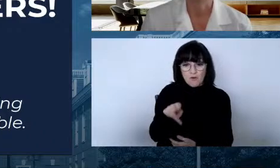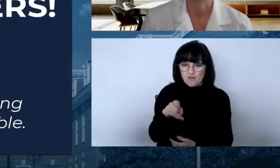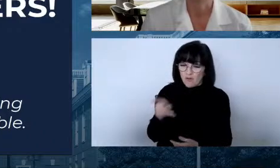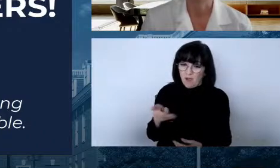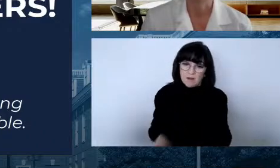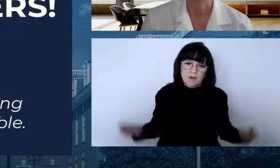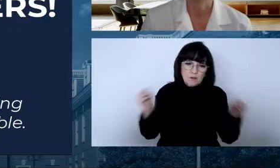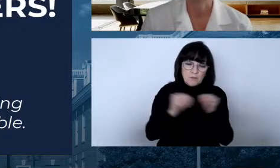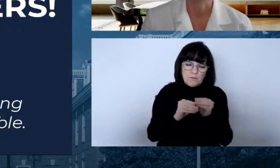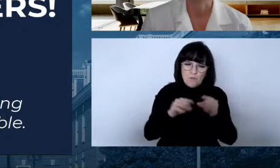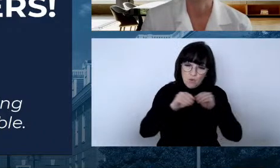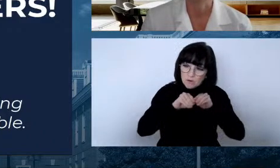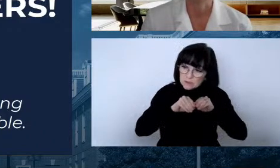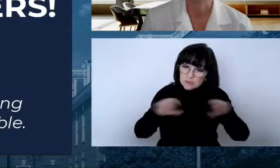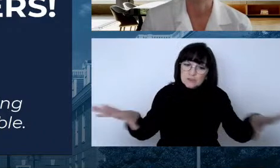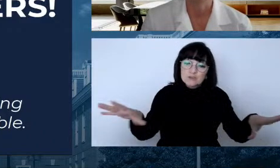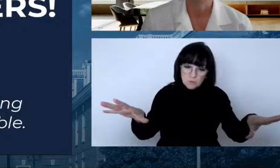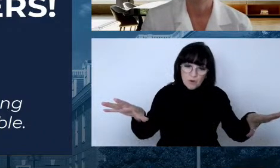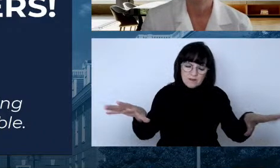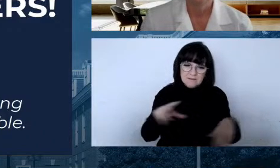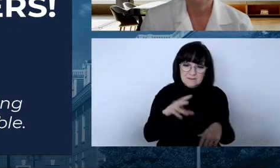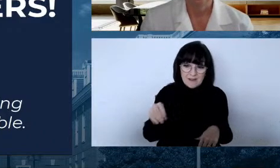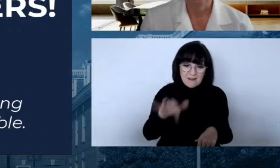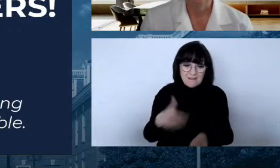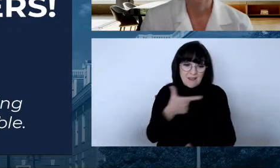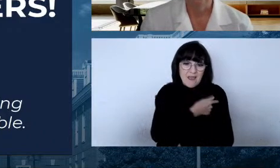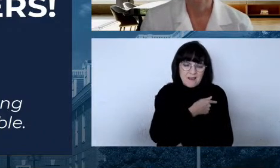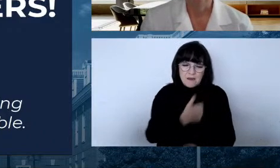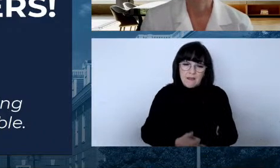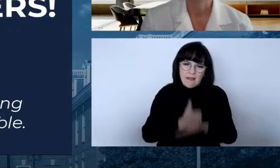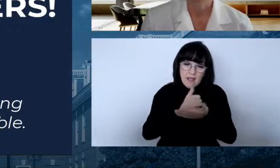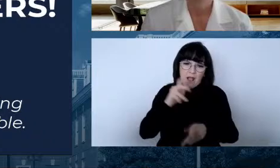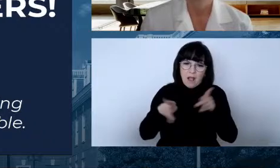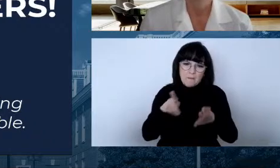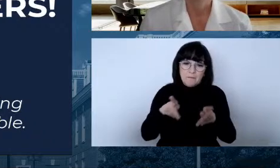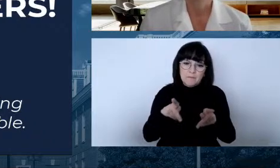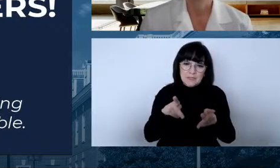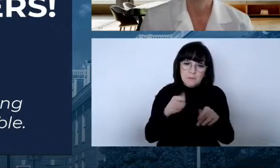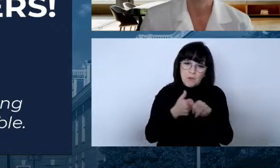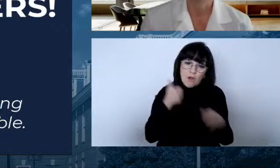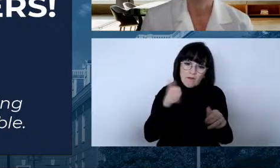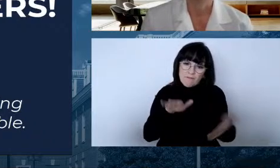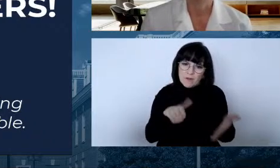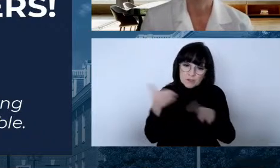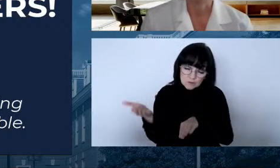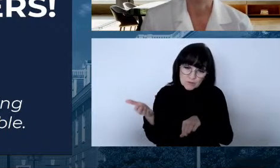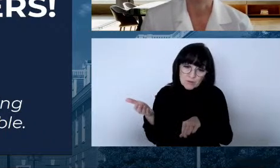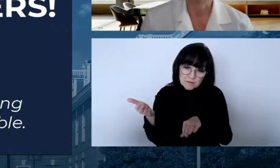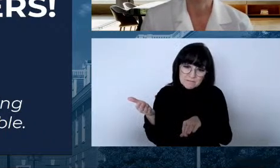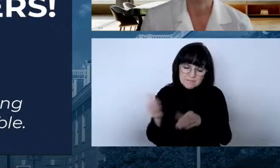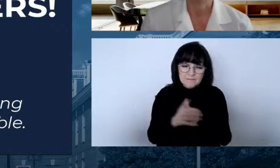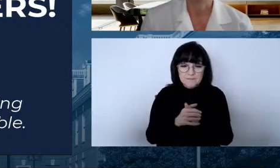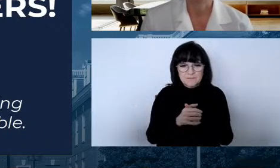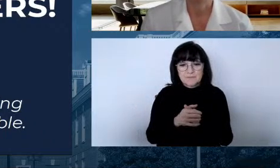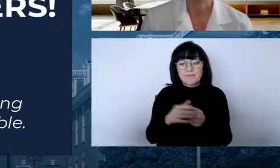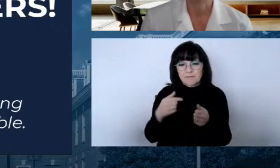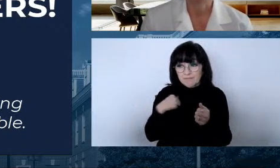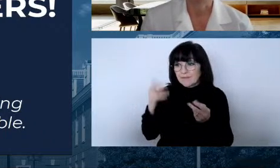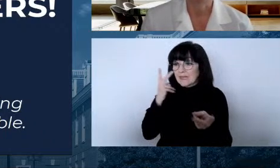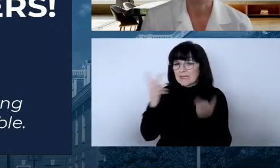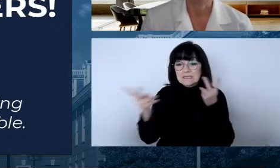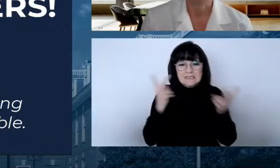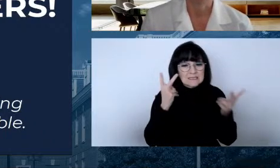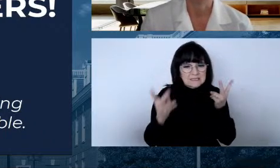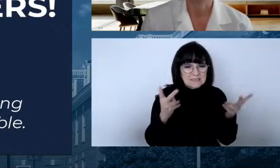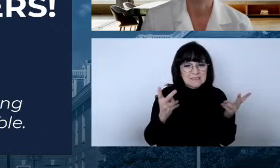has been shown to reduce mortality significantly. So along those lines, I've been out in public a lot recently, as I'm